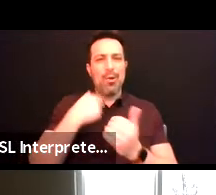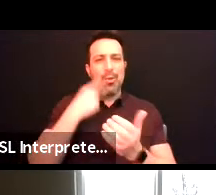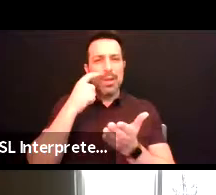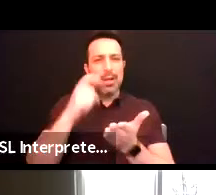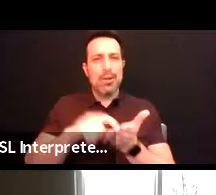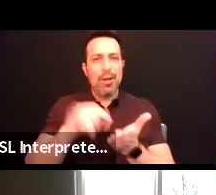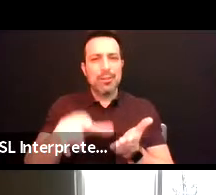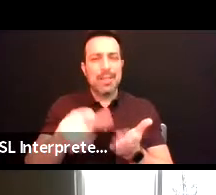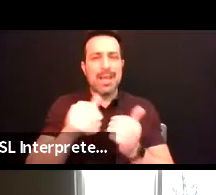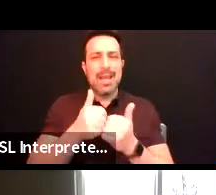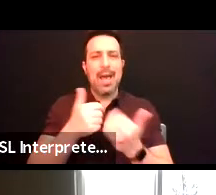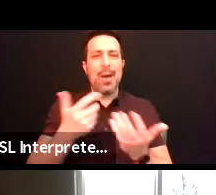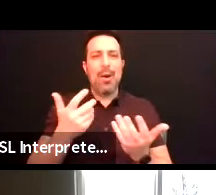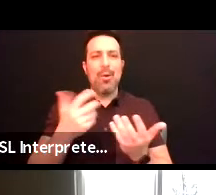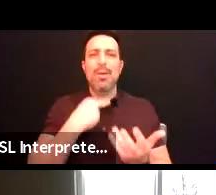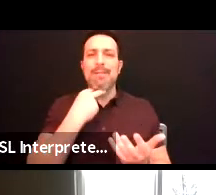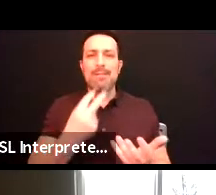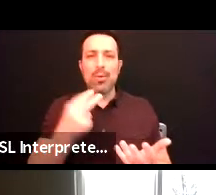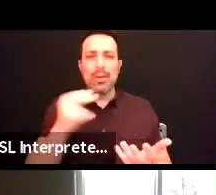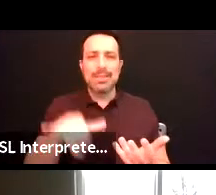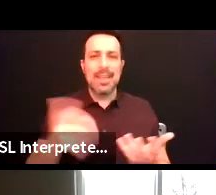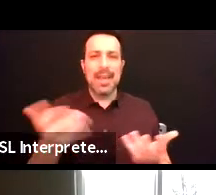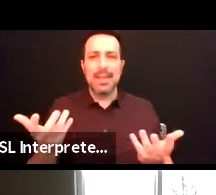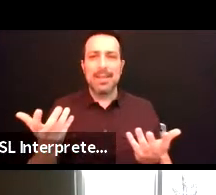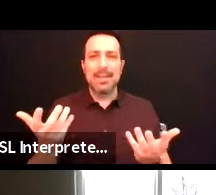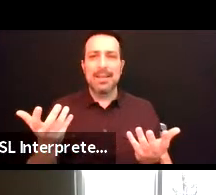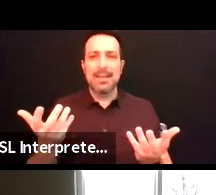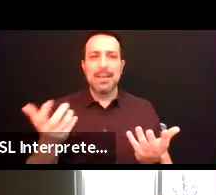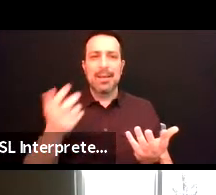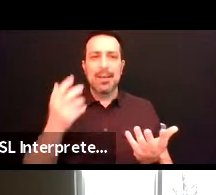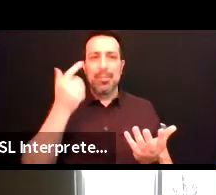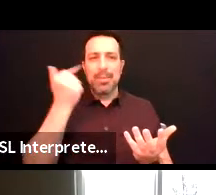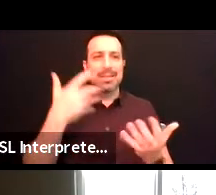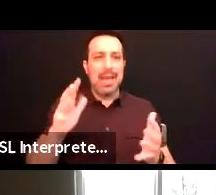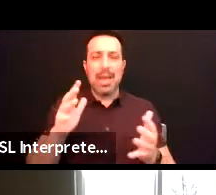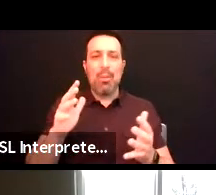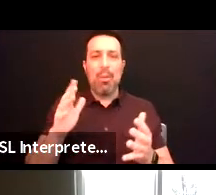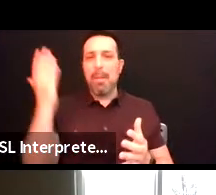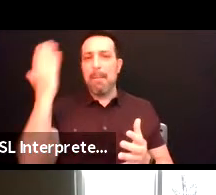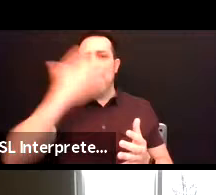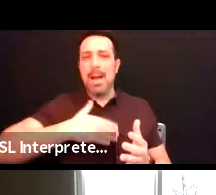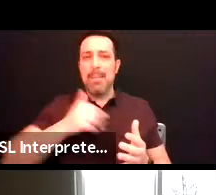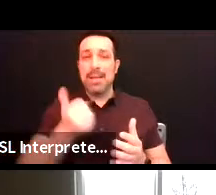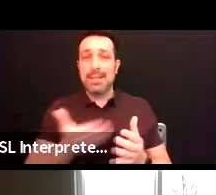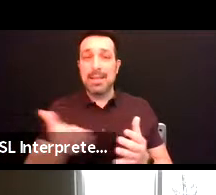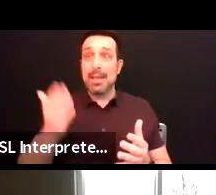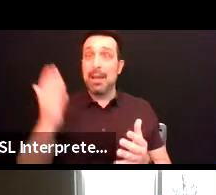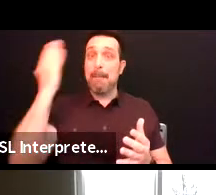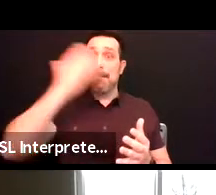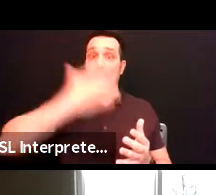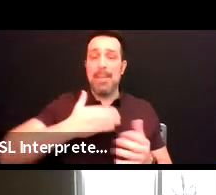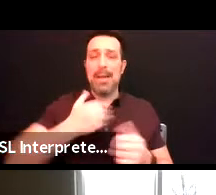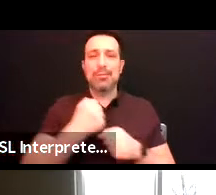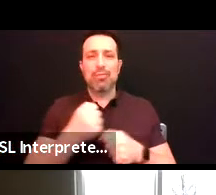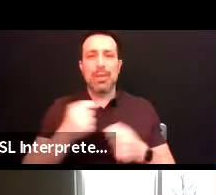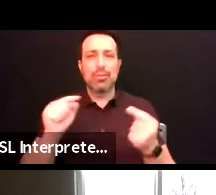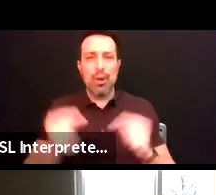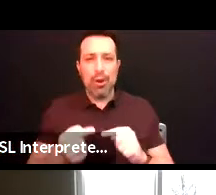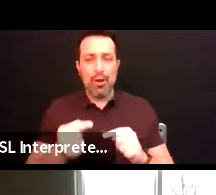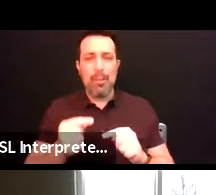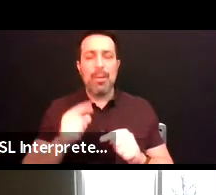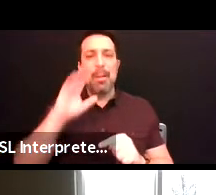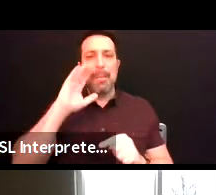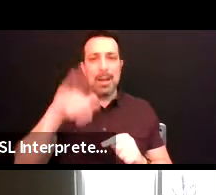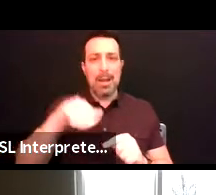that and how do we want to like give voice to that? Because I don't want to bypass anything because I know bypassing creates harm, but I also know